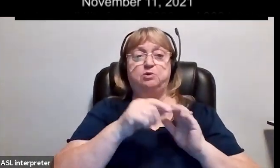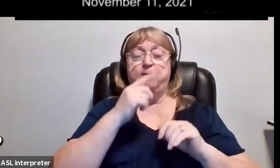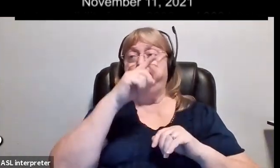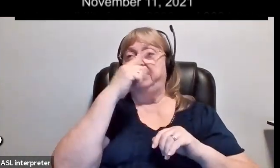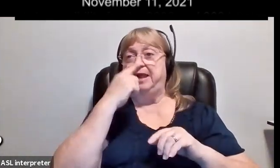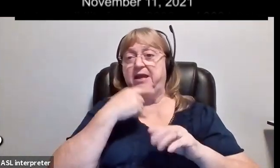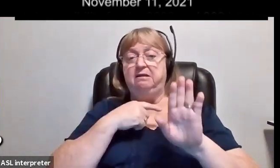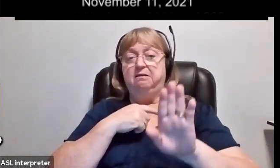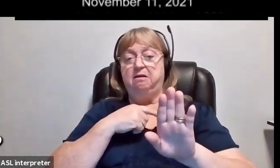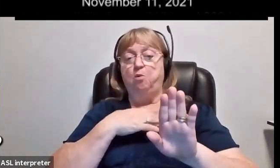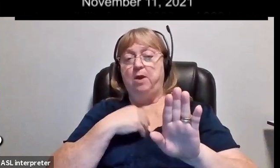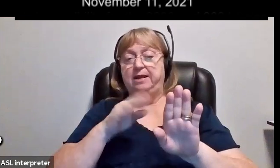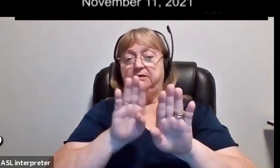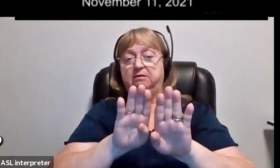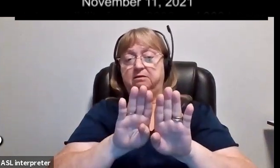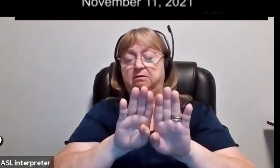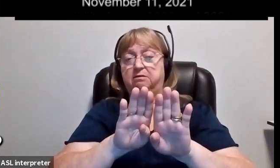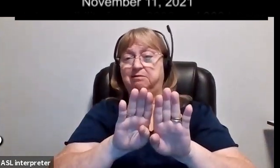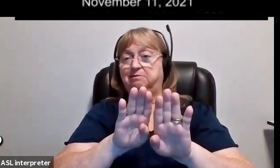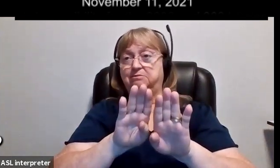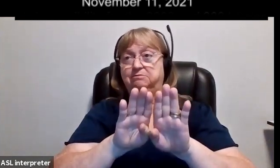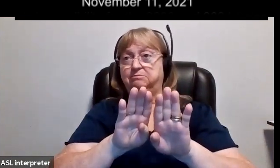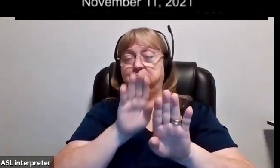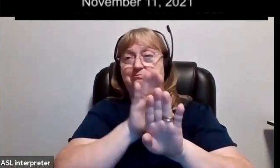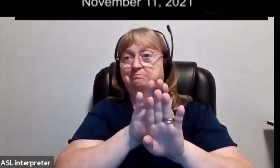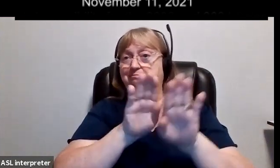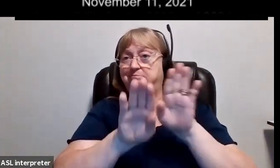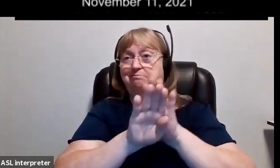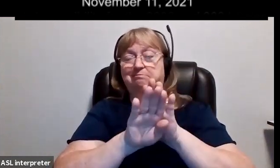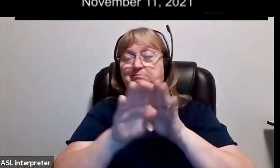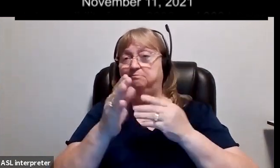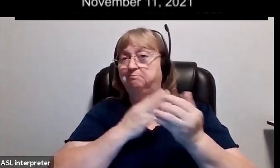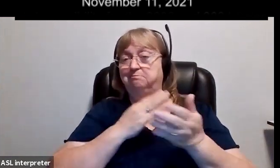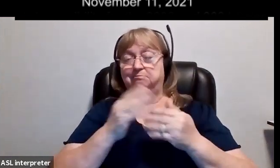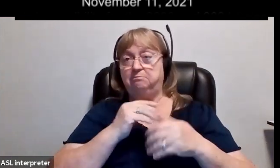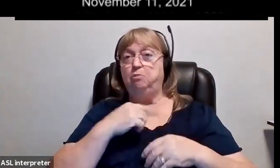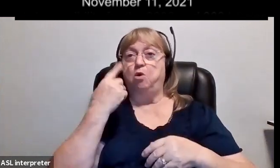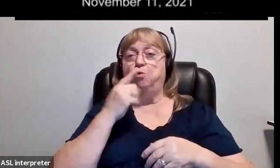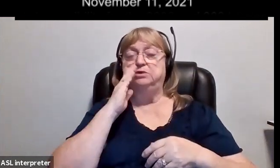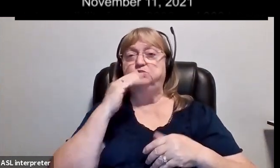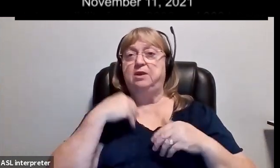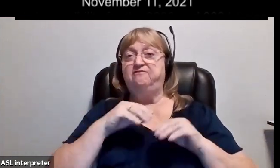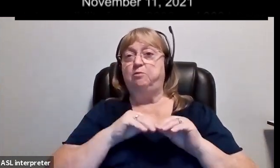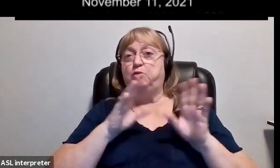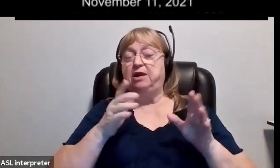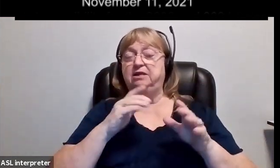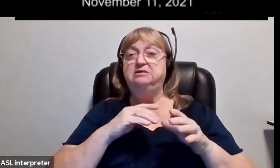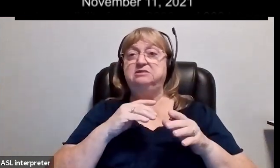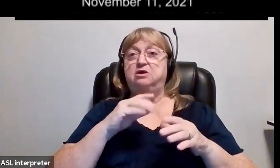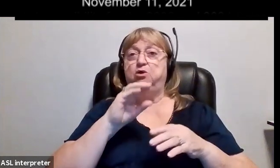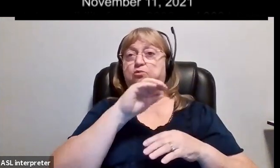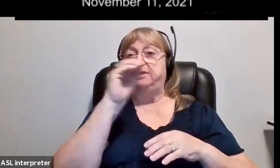white or white next to black. It doesn't matter which is on top. We'll always have a brightness ratio of